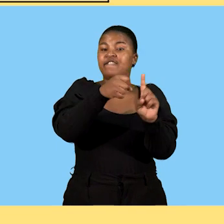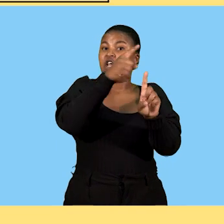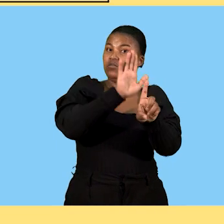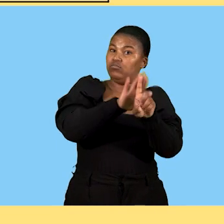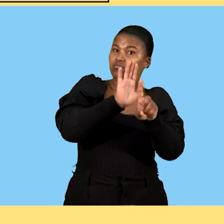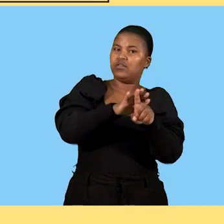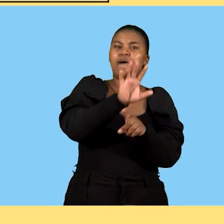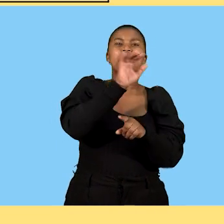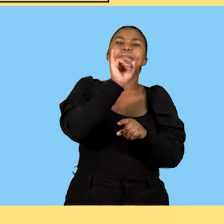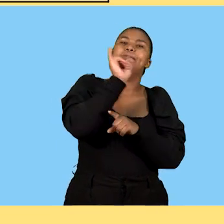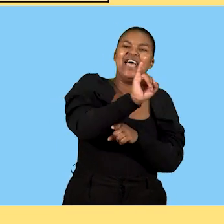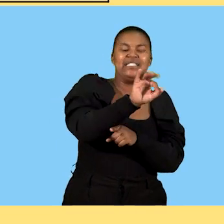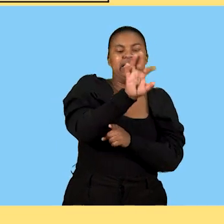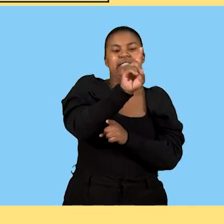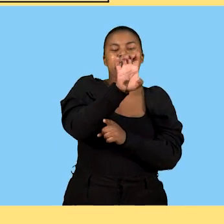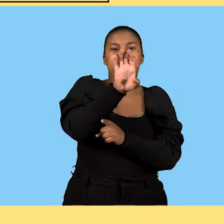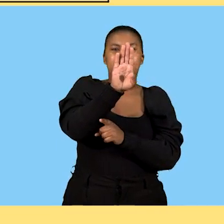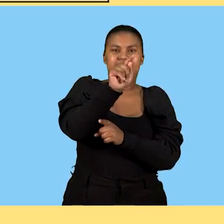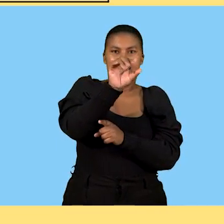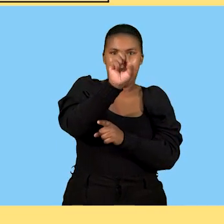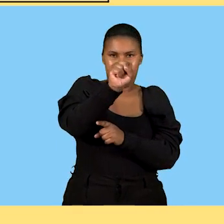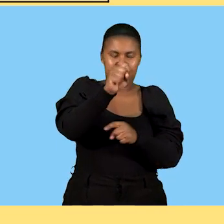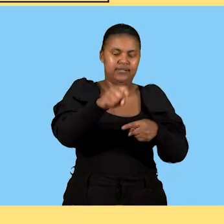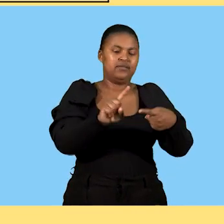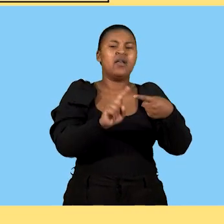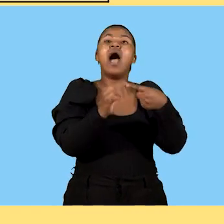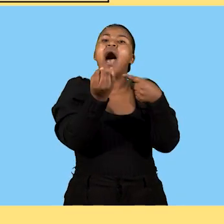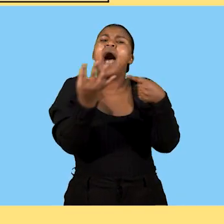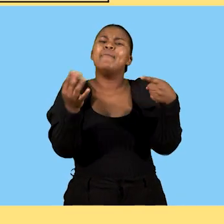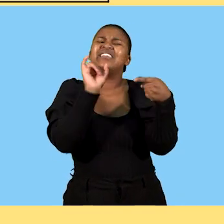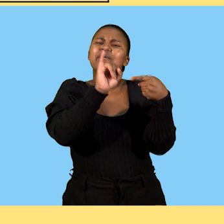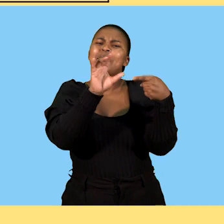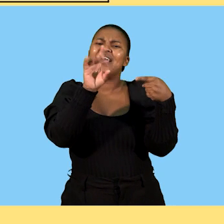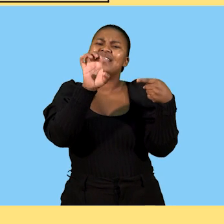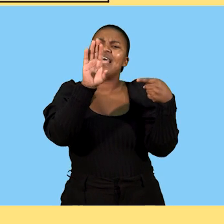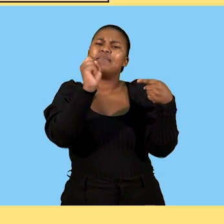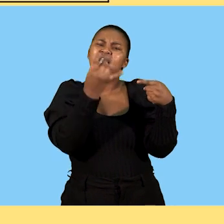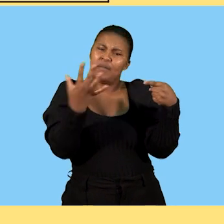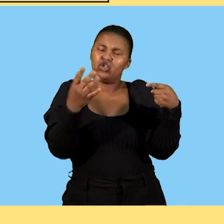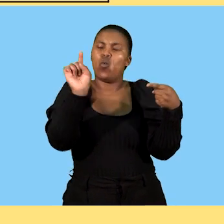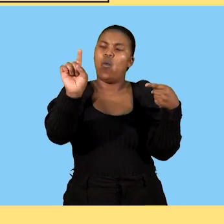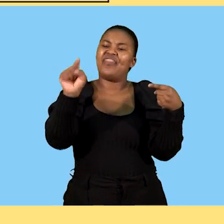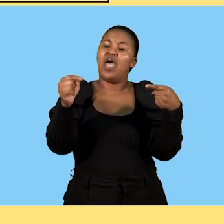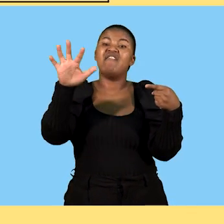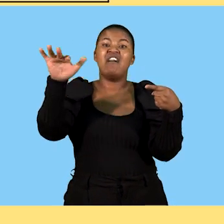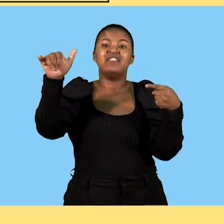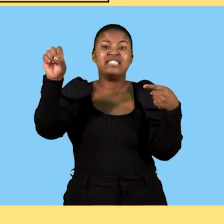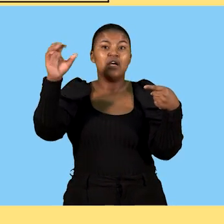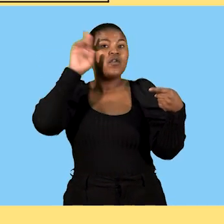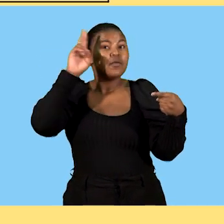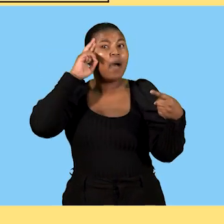my bad debts, and my bad debts was 1,560. We calculated